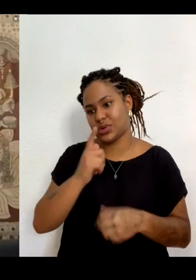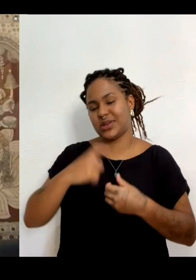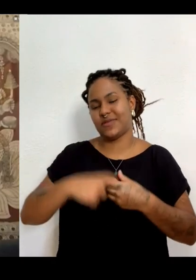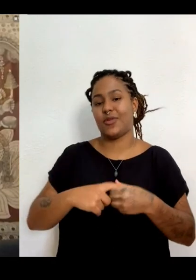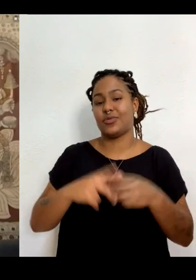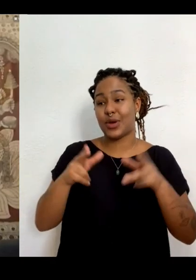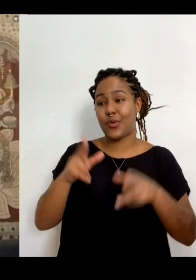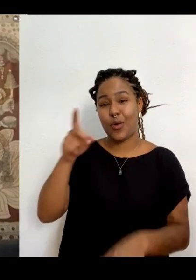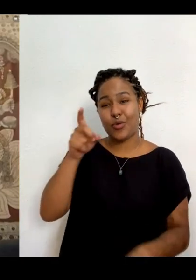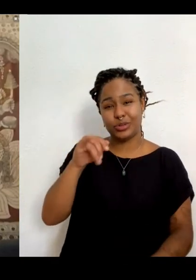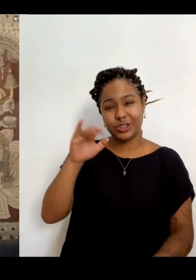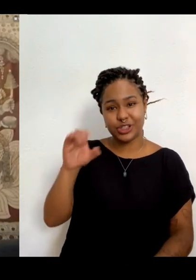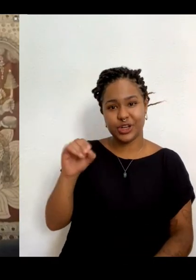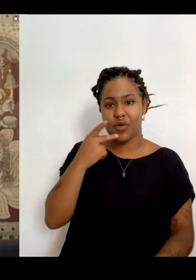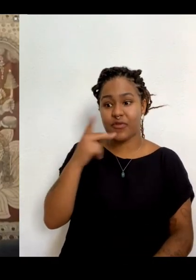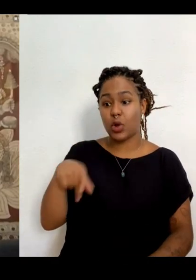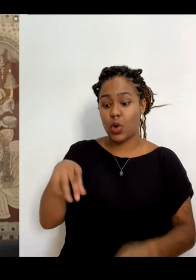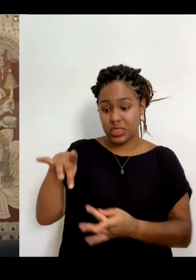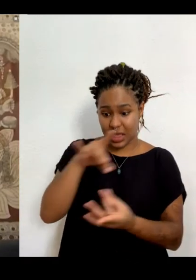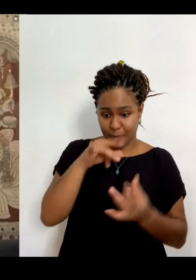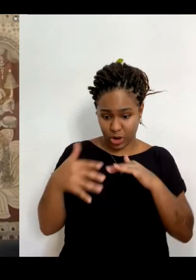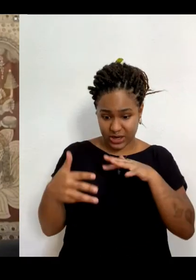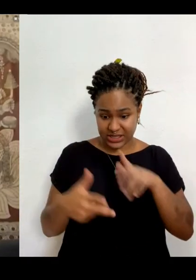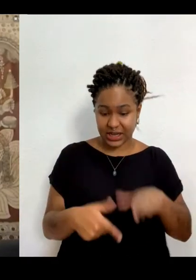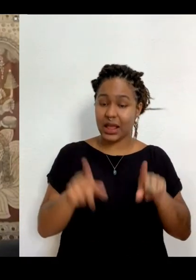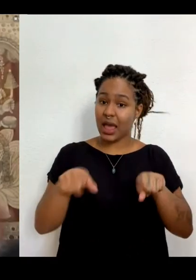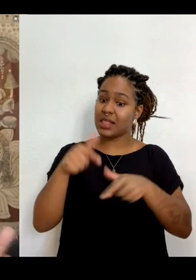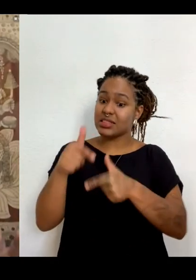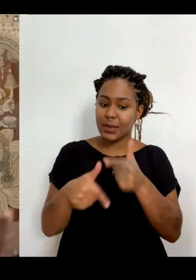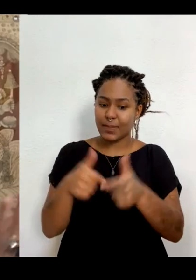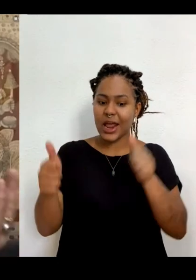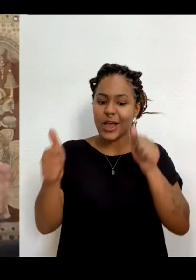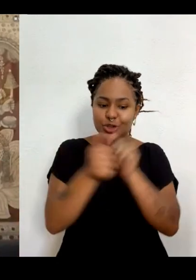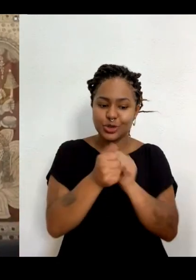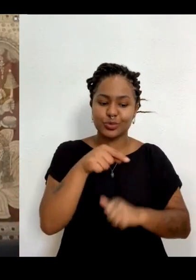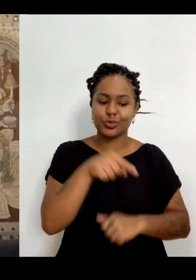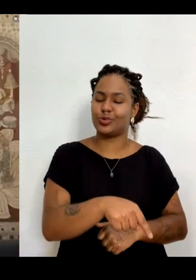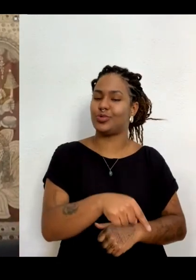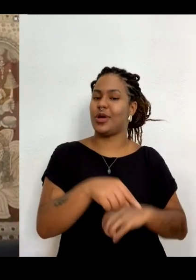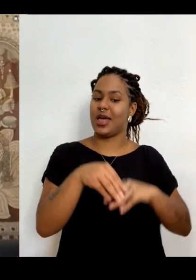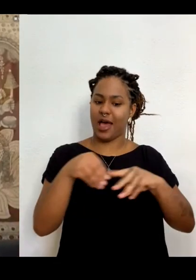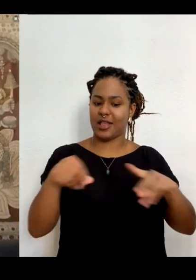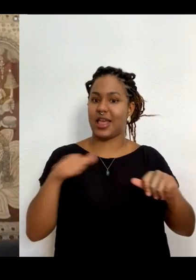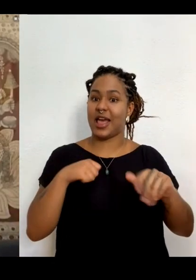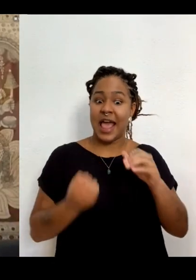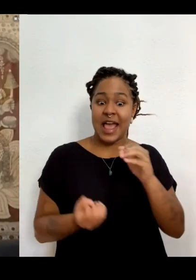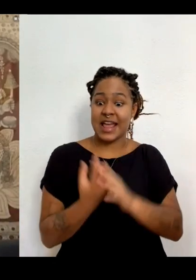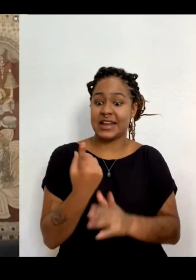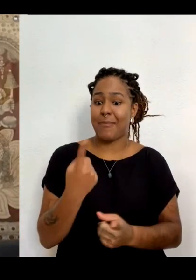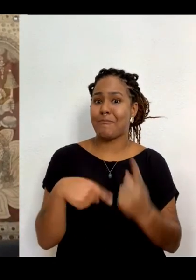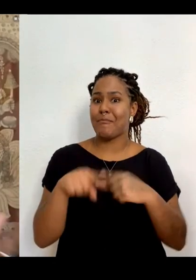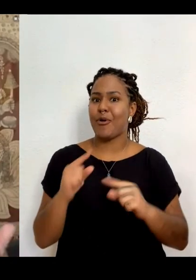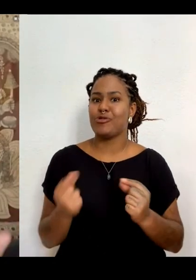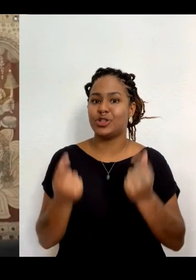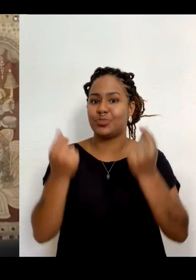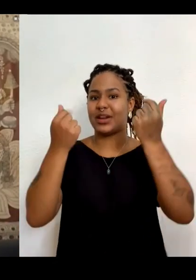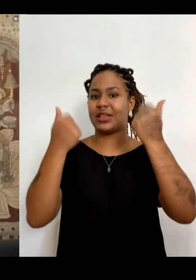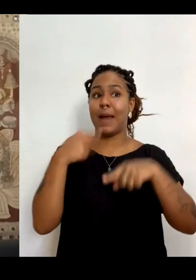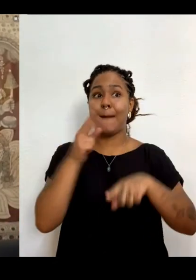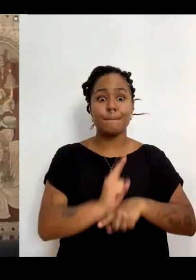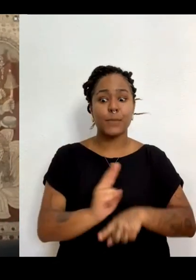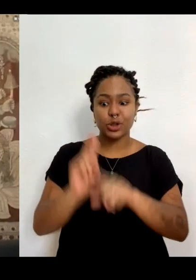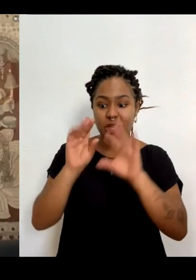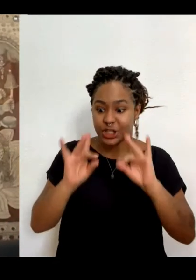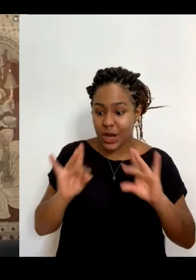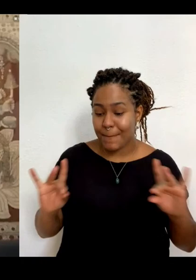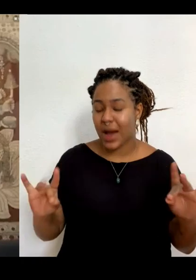Earth co-produce with the app and create Prosperity yeah protect the mangroves get the oysters and as